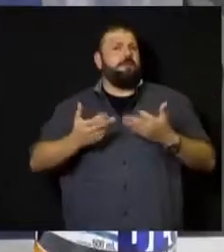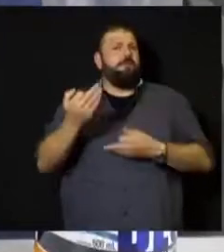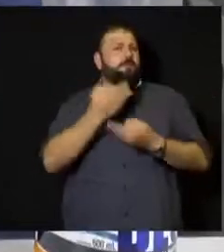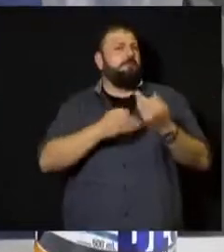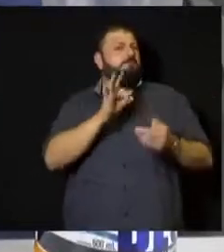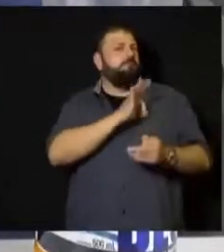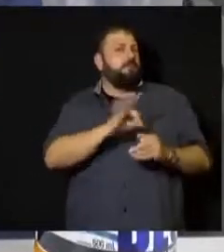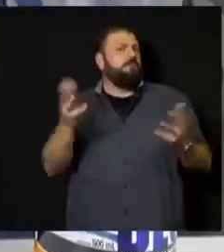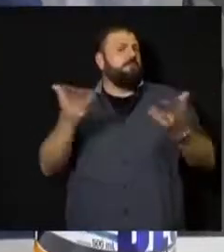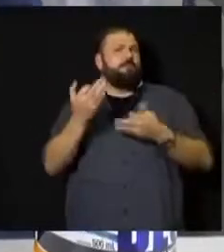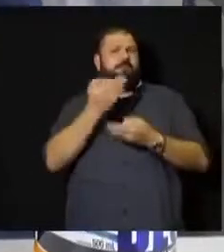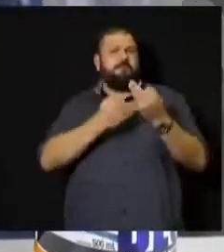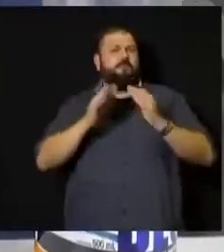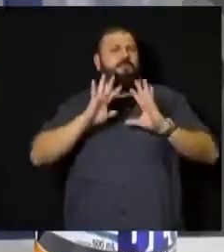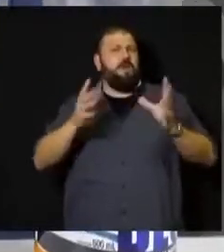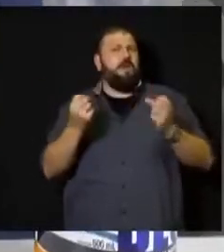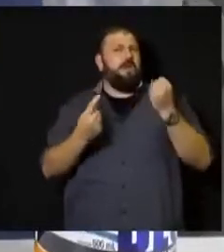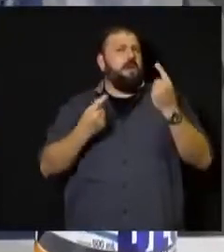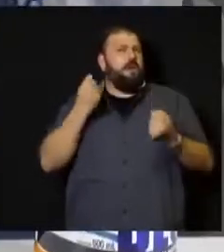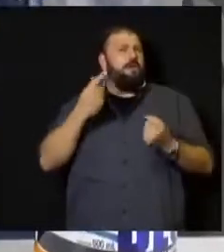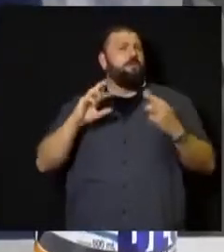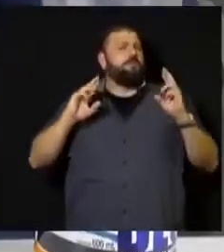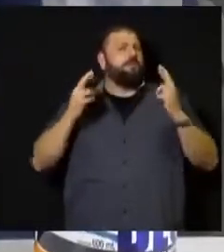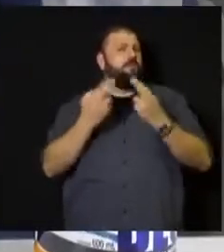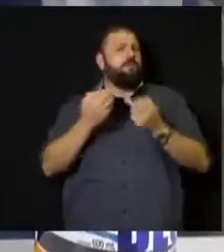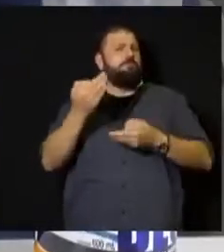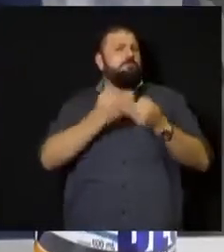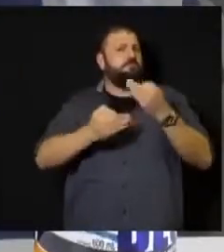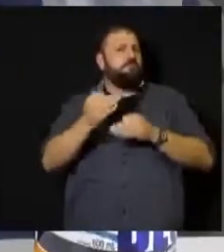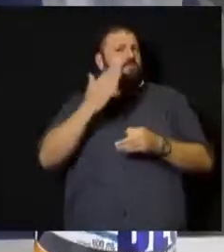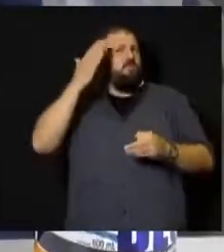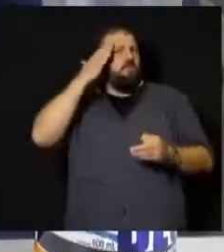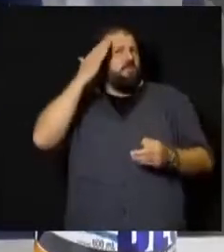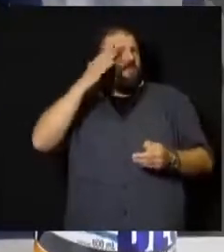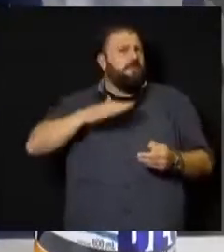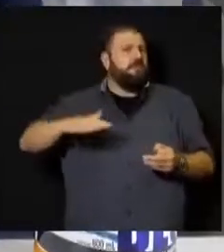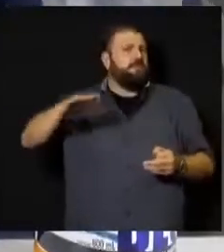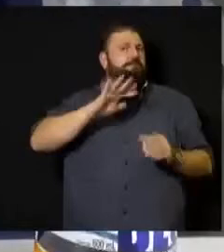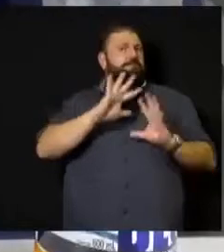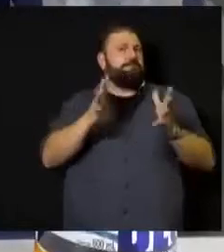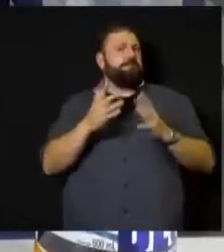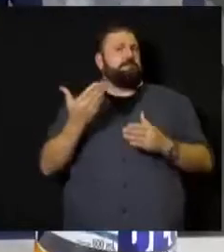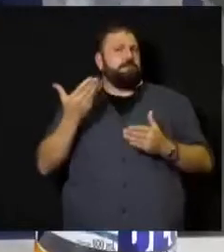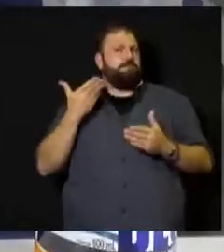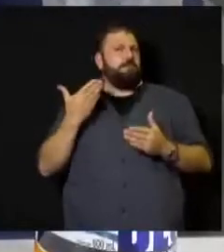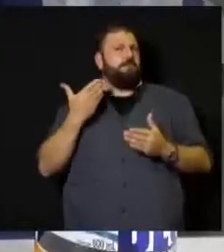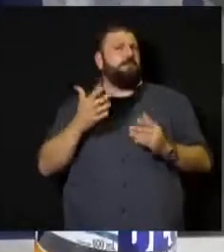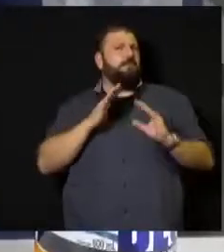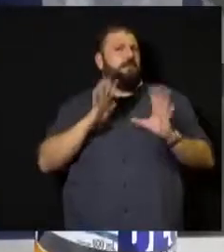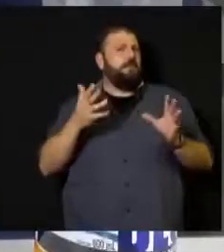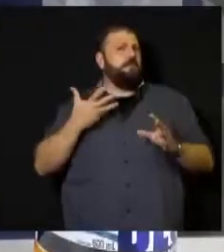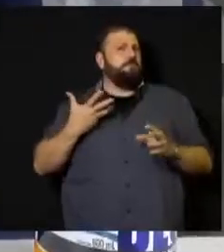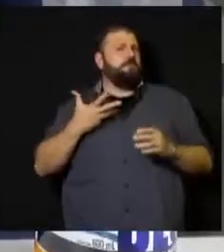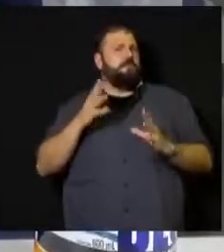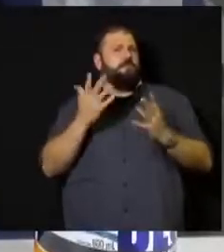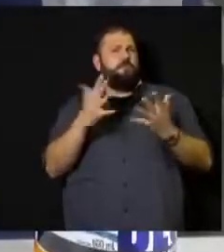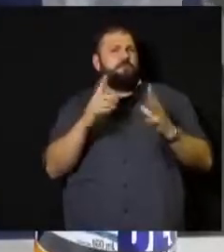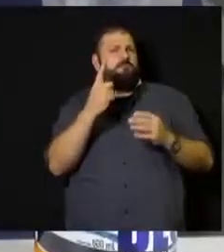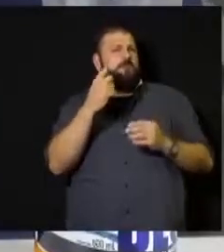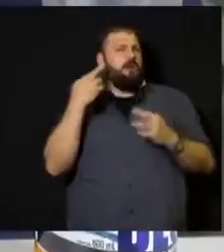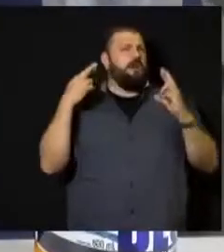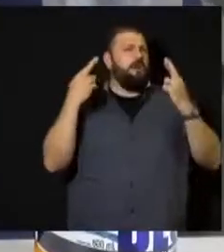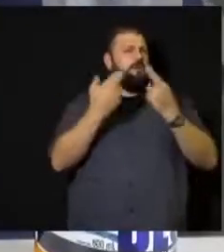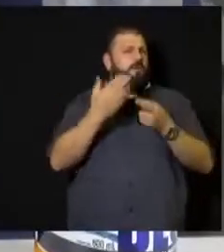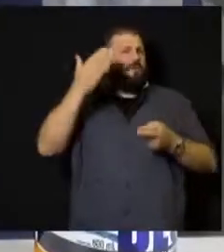it, and we've had some meetings with leaders. Even a little while ago, we had a meeting